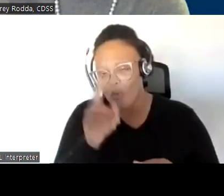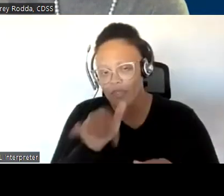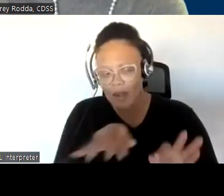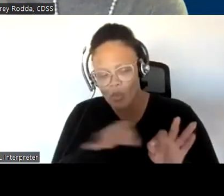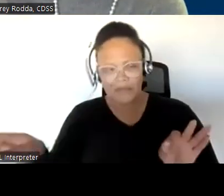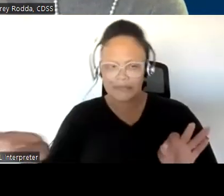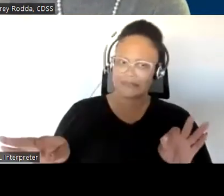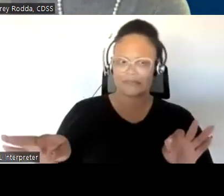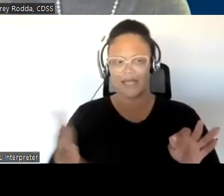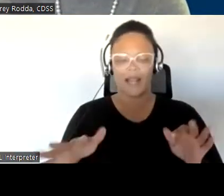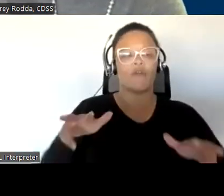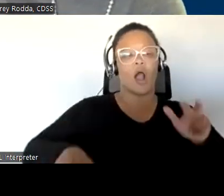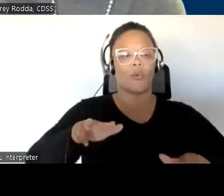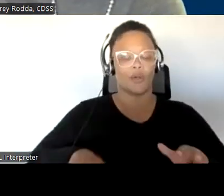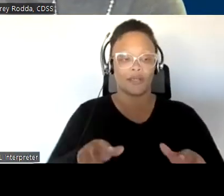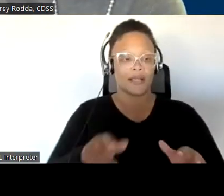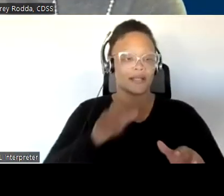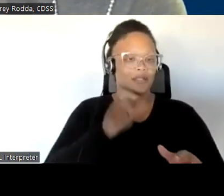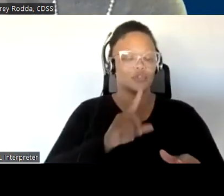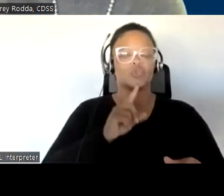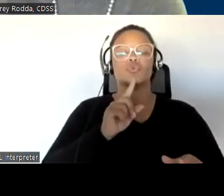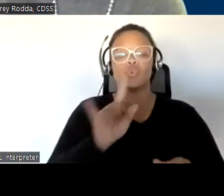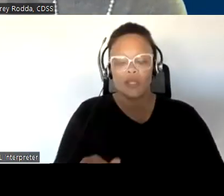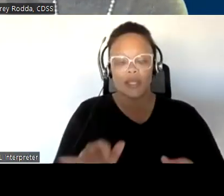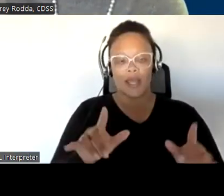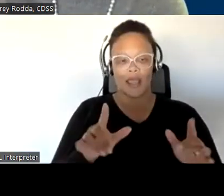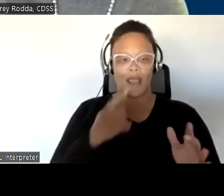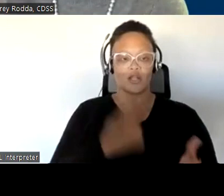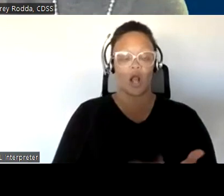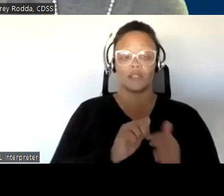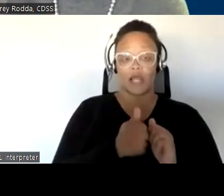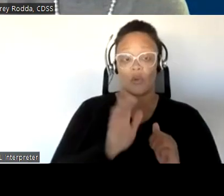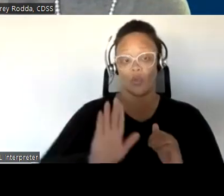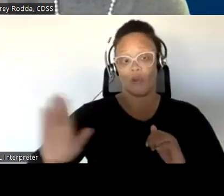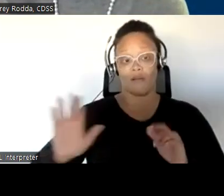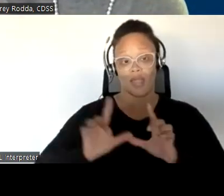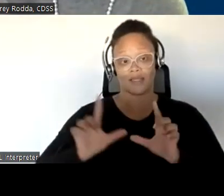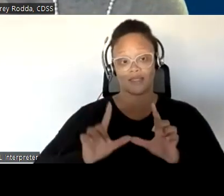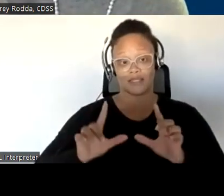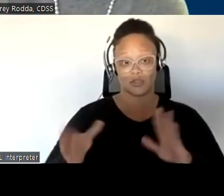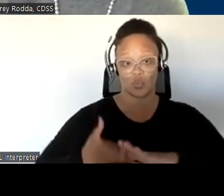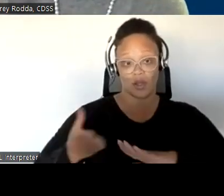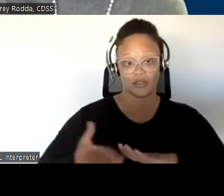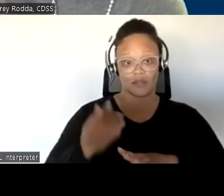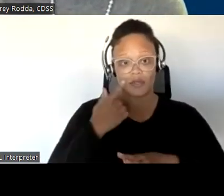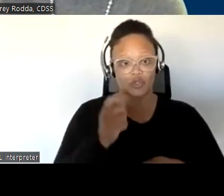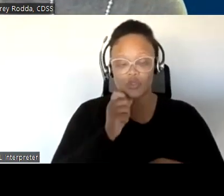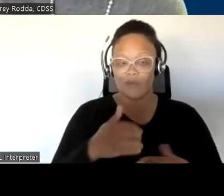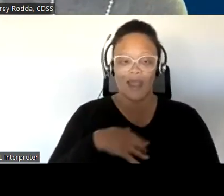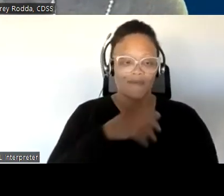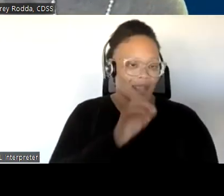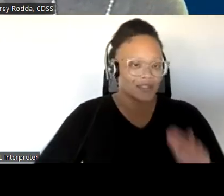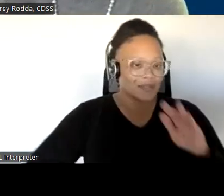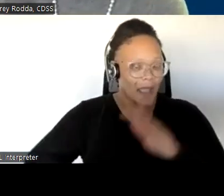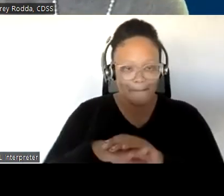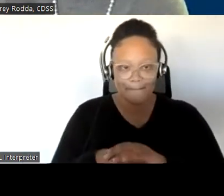phrased in a way that truly acknowledges how your license works. So since you don't have an age capacity. So if you